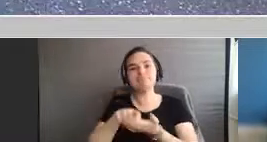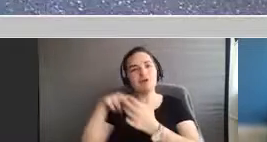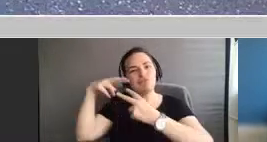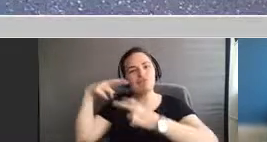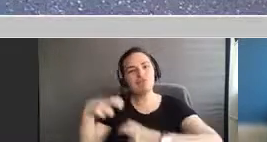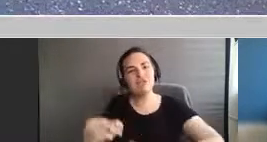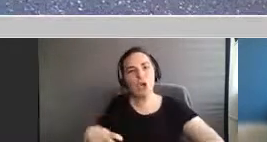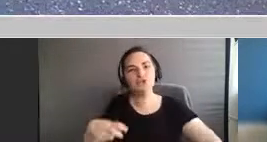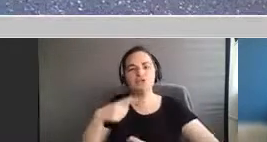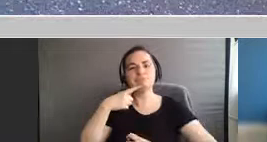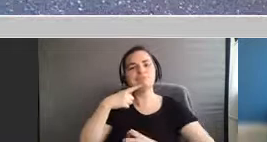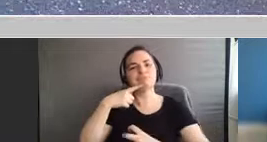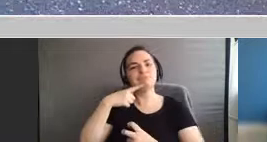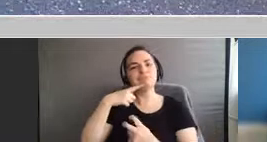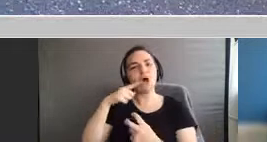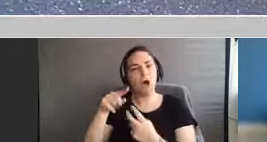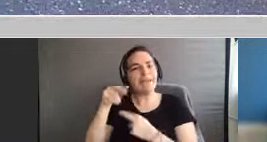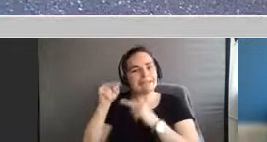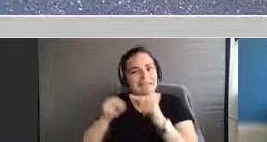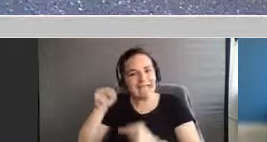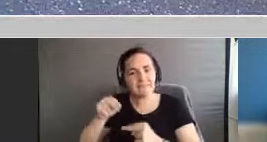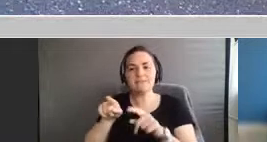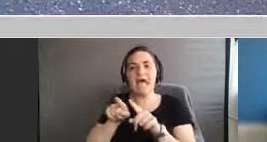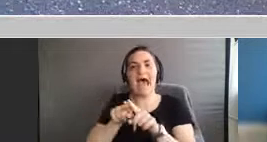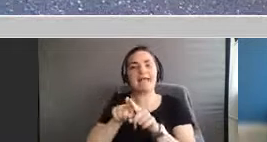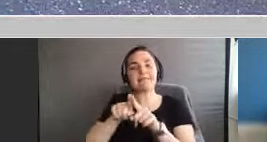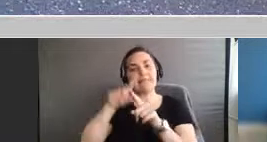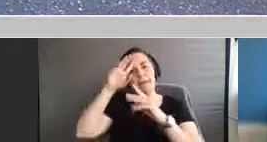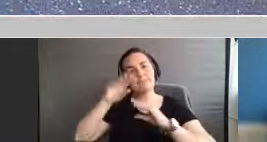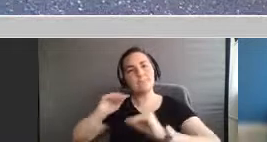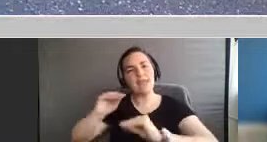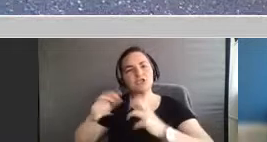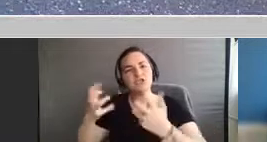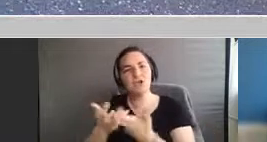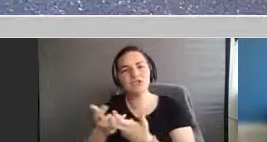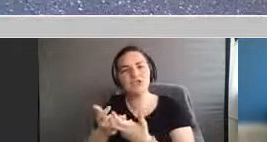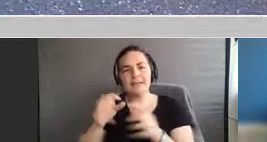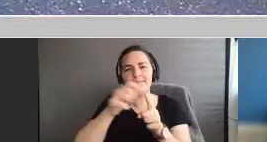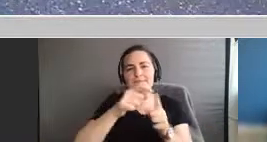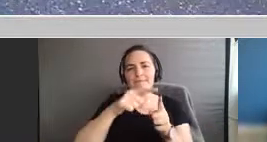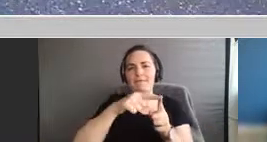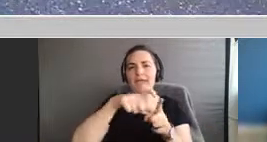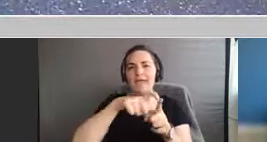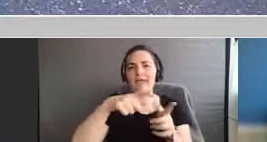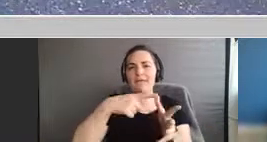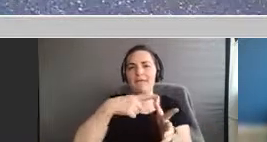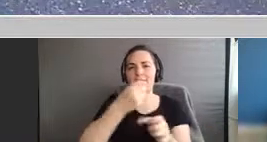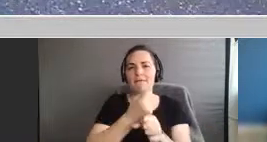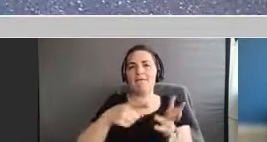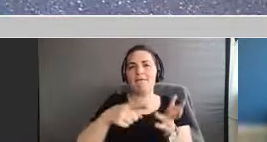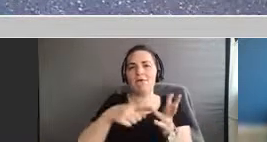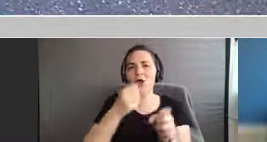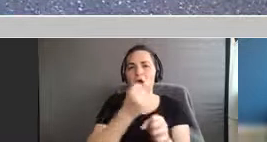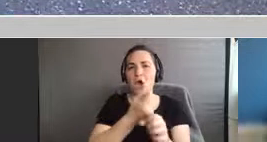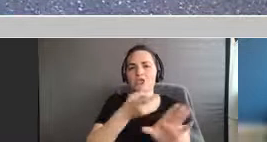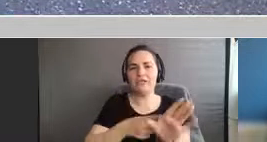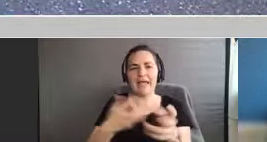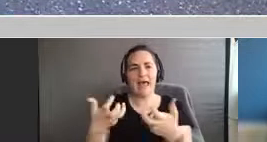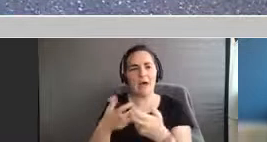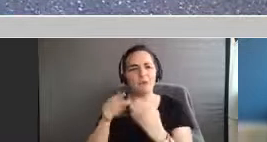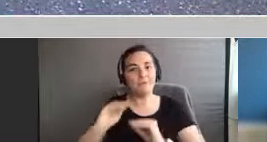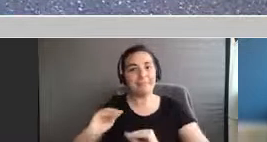we teach, a lot of it focuses on the idea of effective teaching being built around